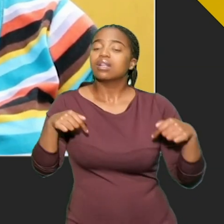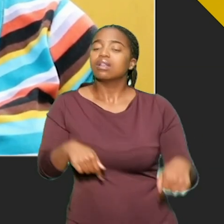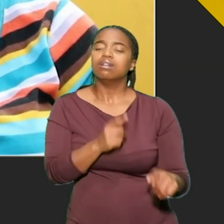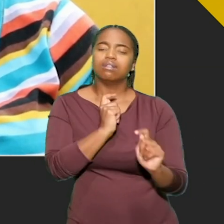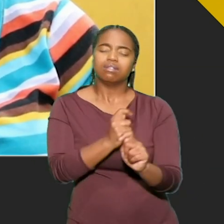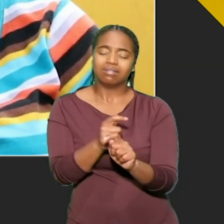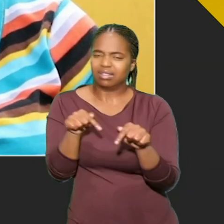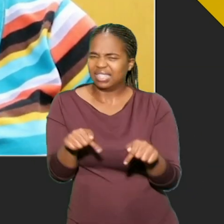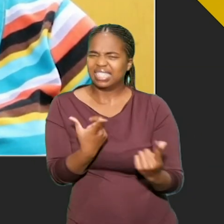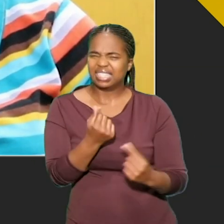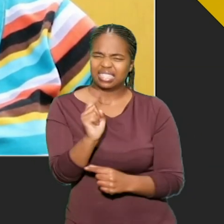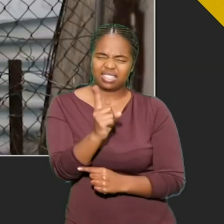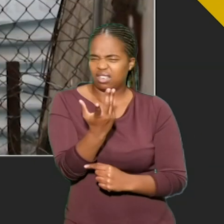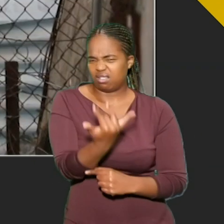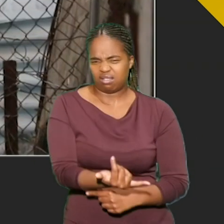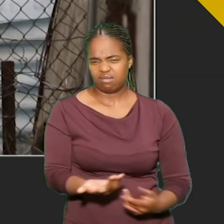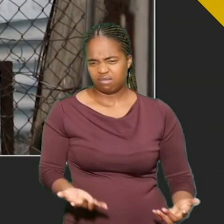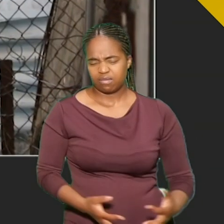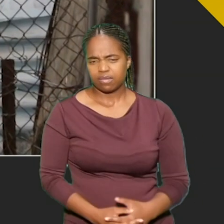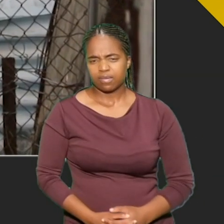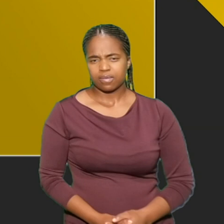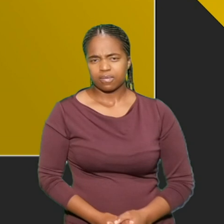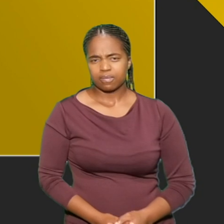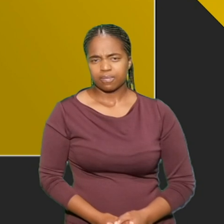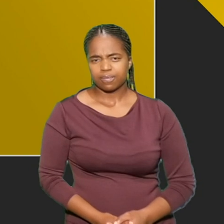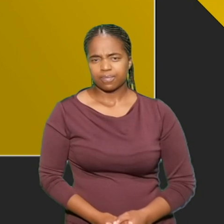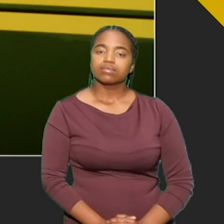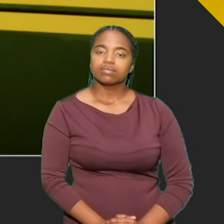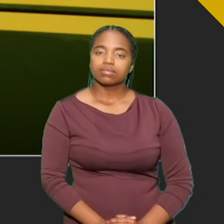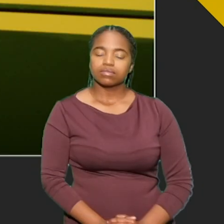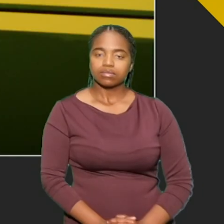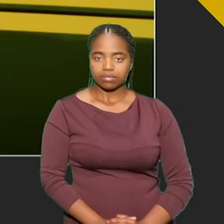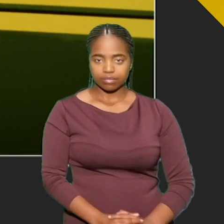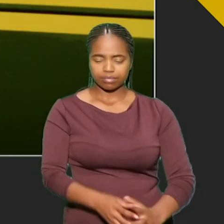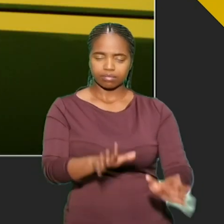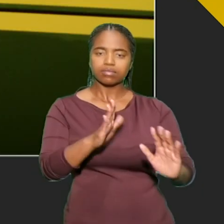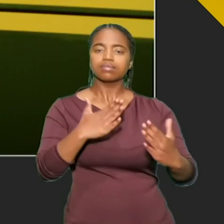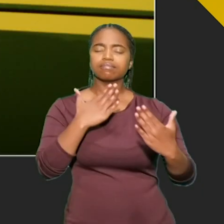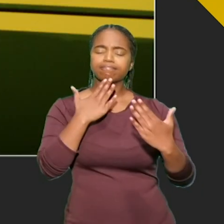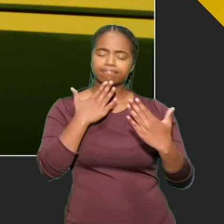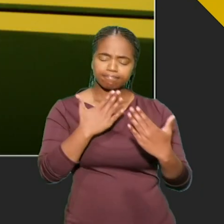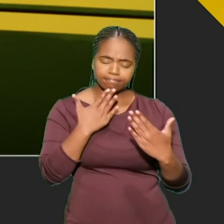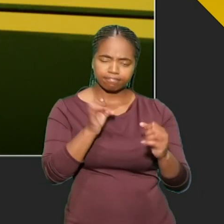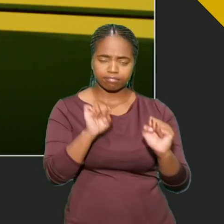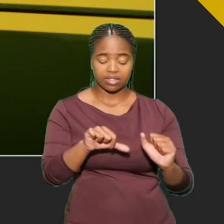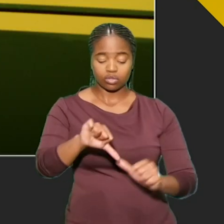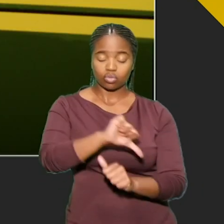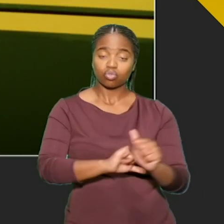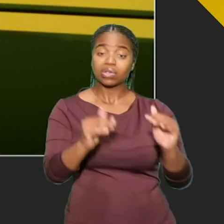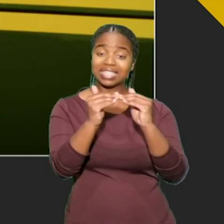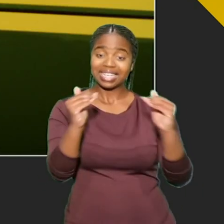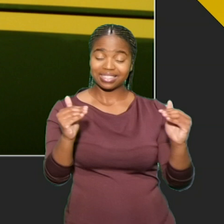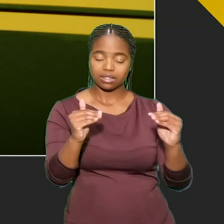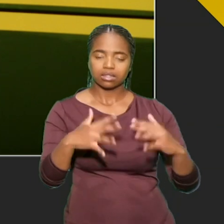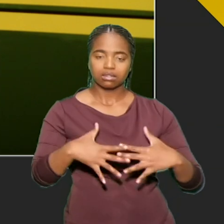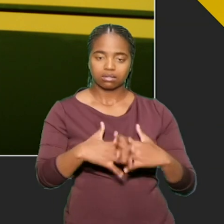eZola Square, uba masithini nasawulila kubani na. Sithi sithatha ithuba ukubonga i-Social Justice Coalition